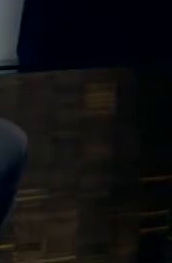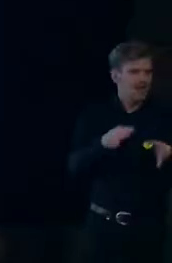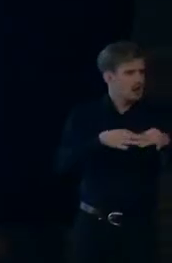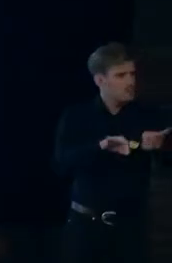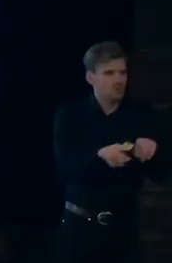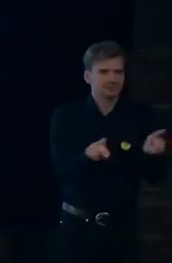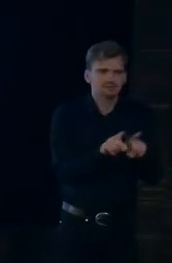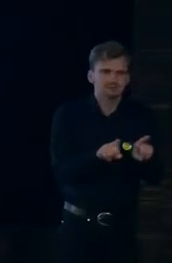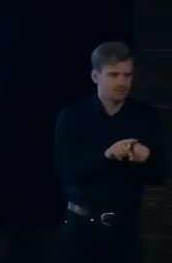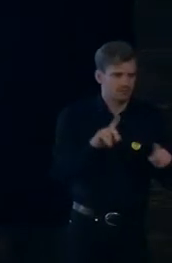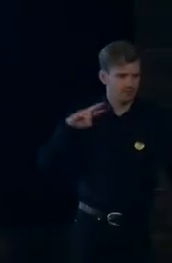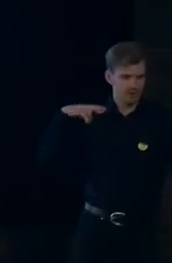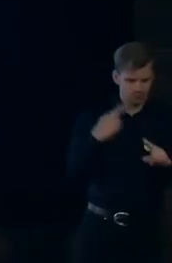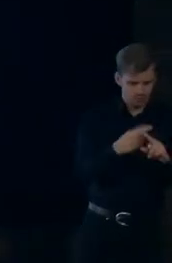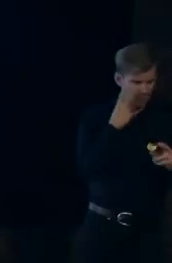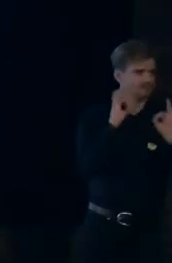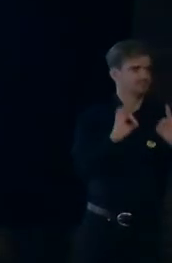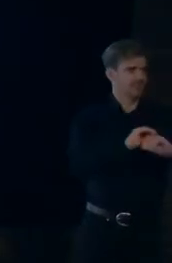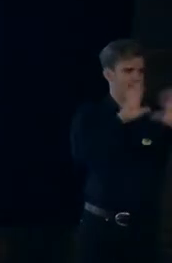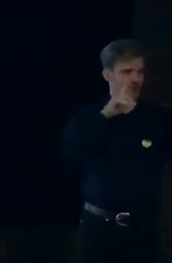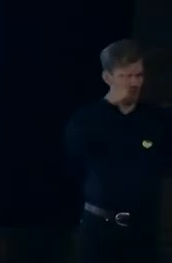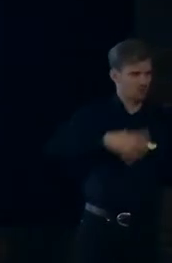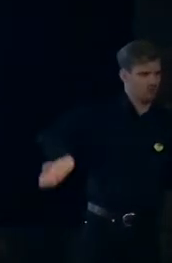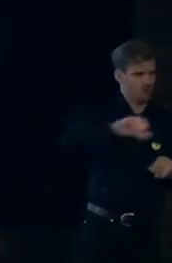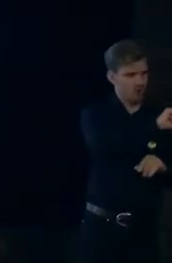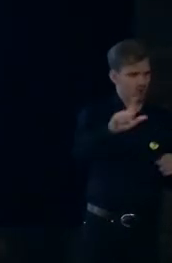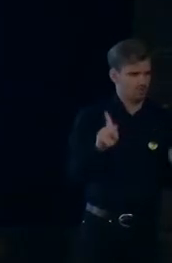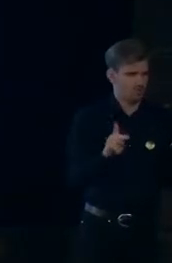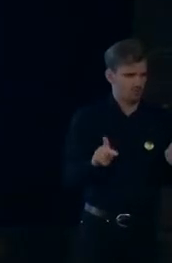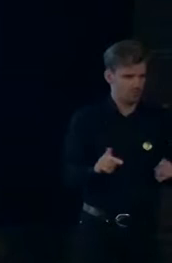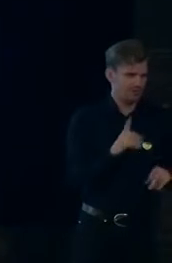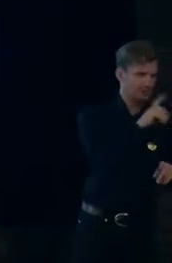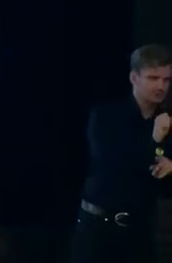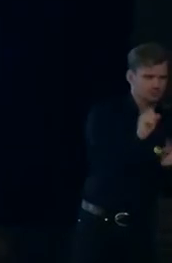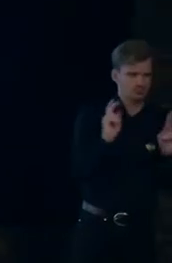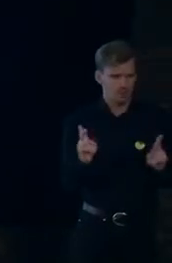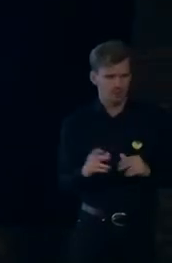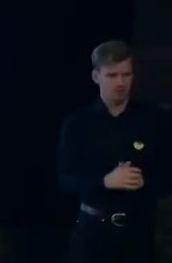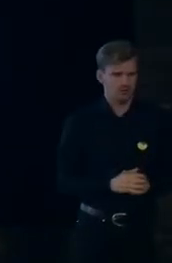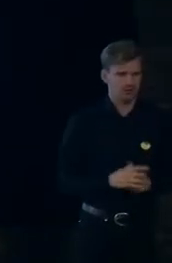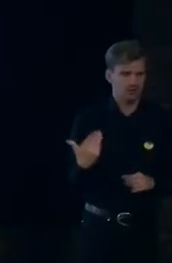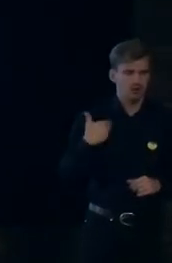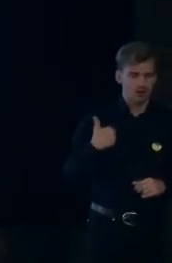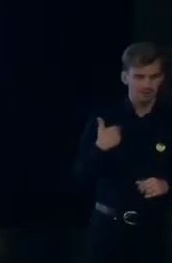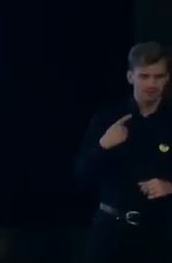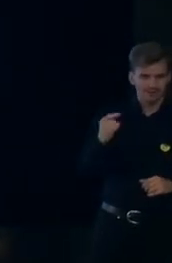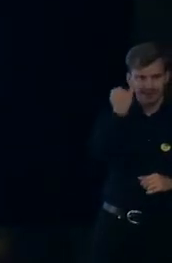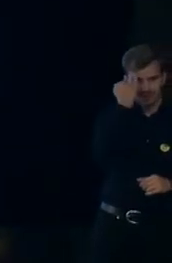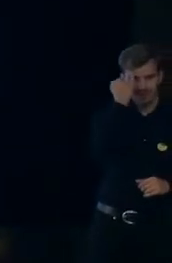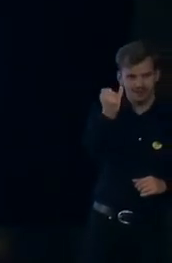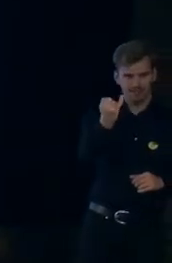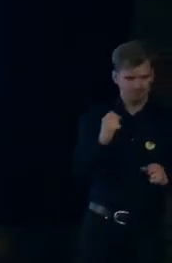get. And that's why with the platform of Self-Advocate, we're always developing